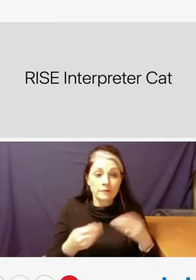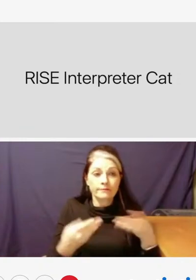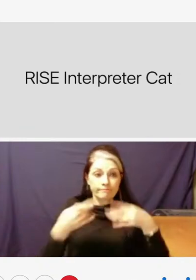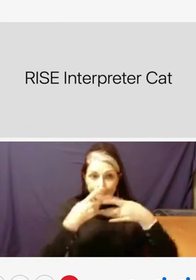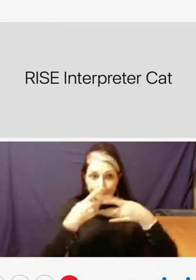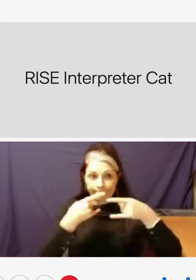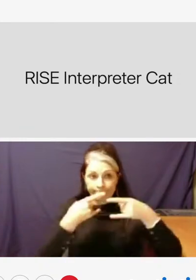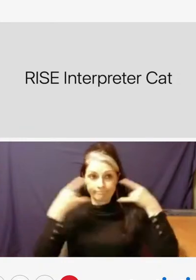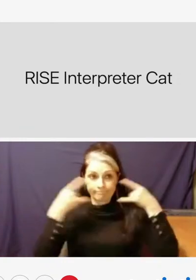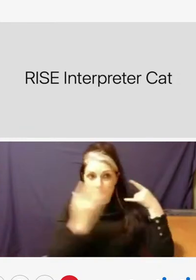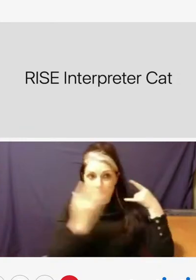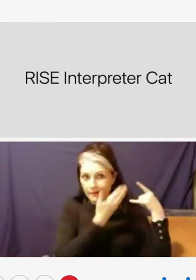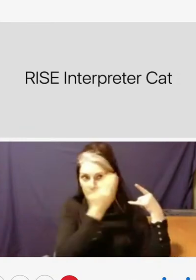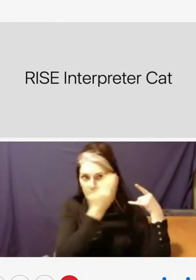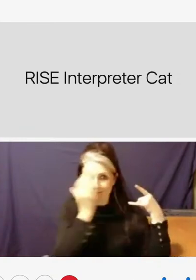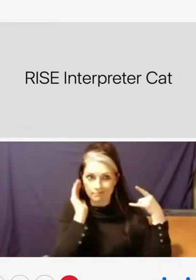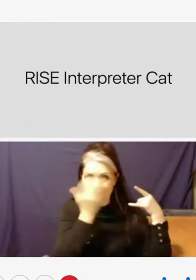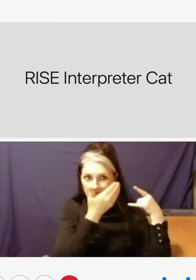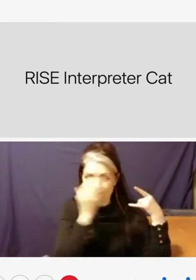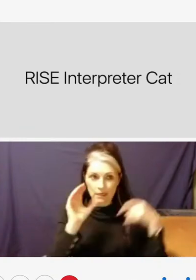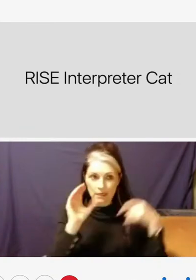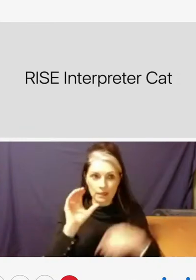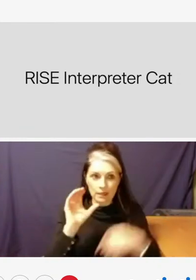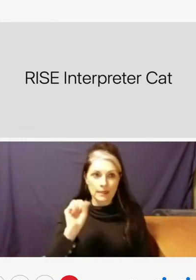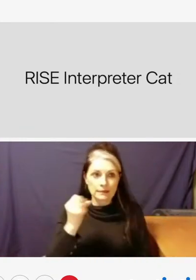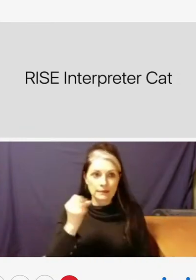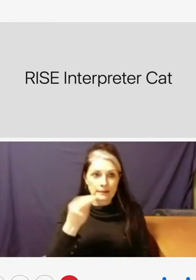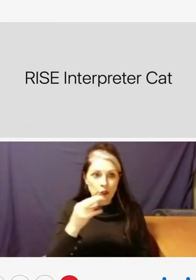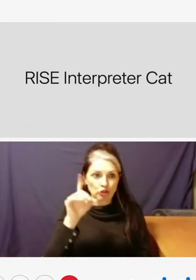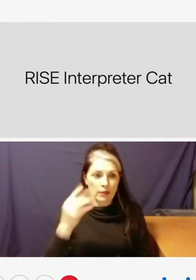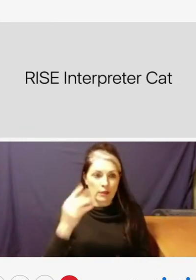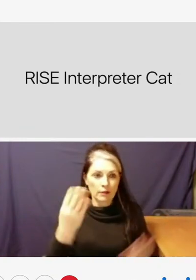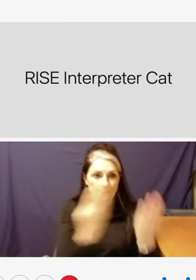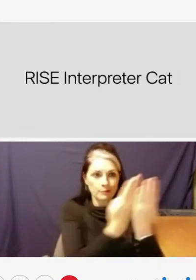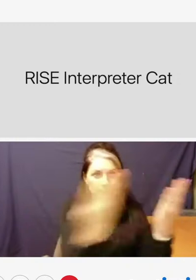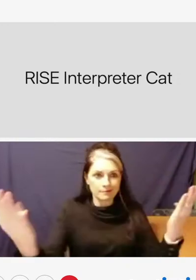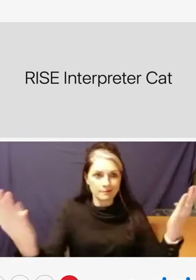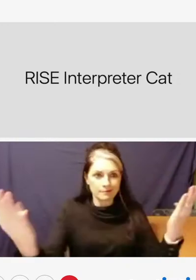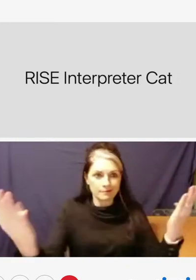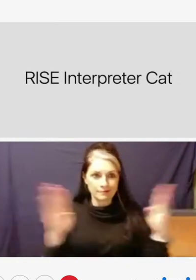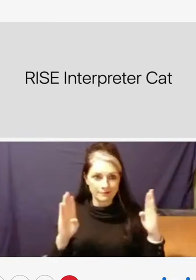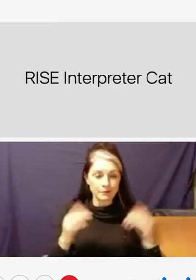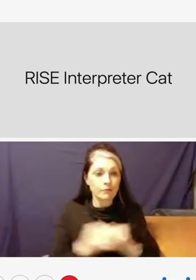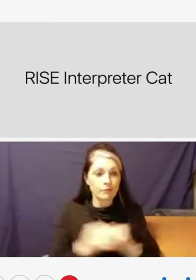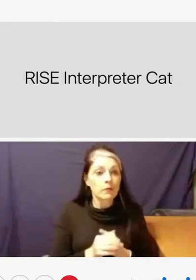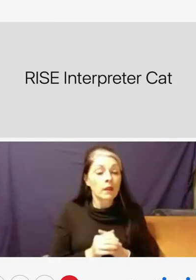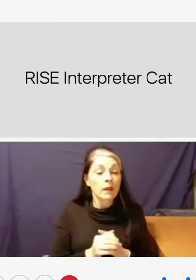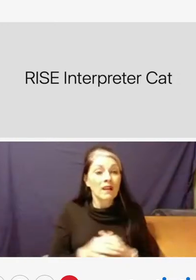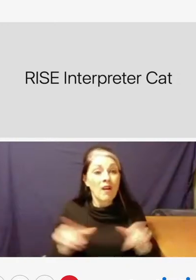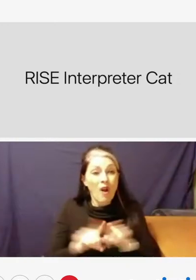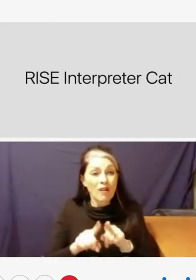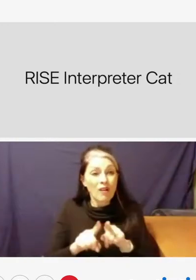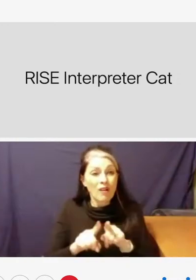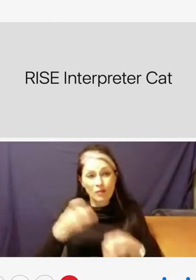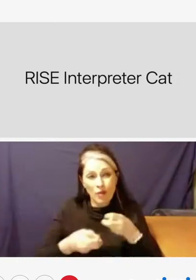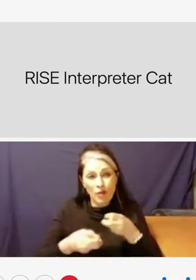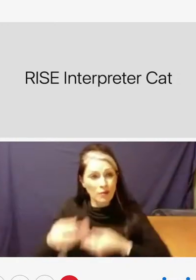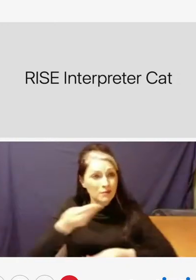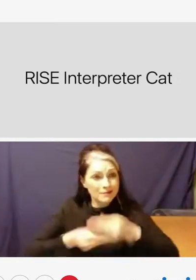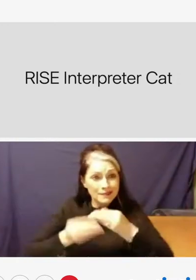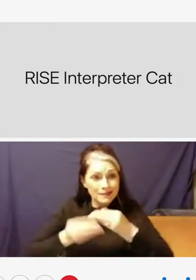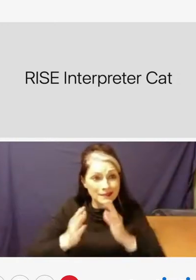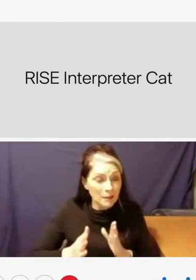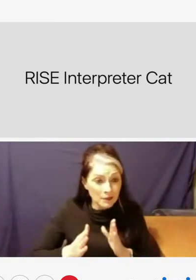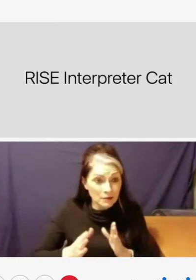the classroom um subbing has been an issue since we returned everyone has been subbing including myself I